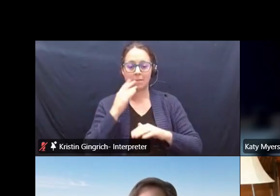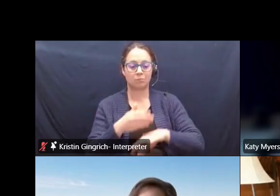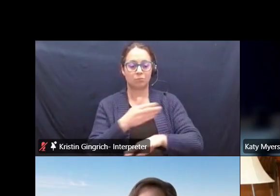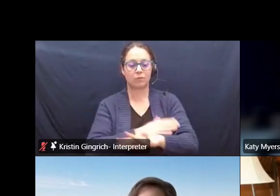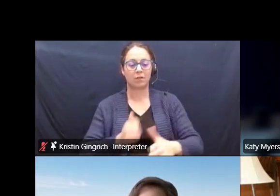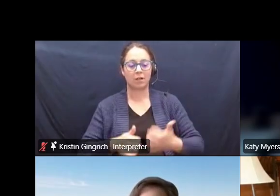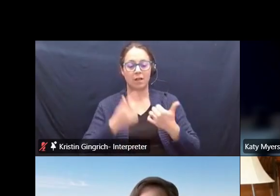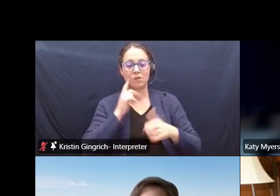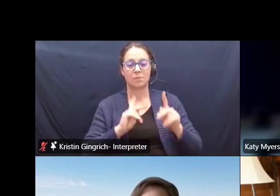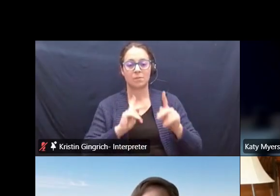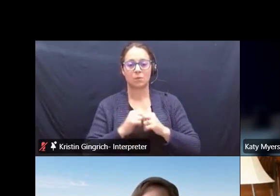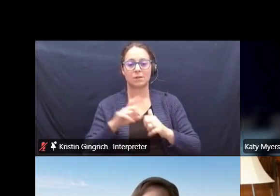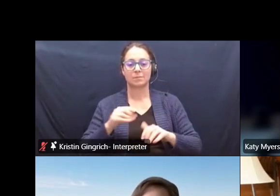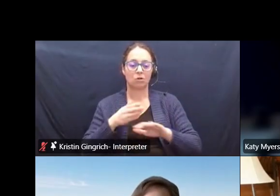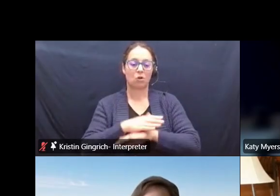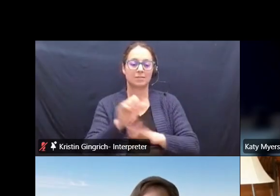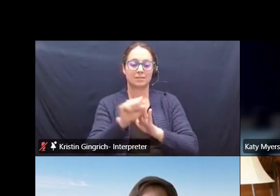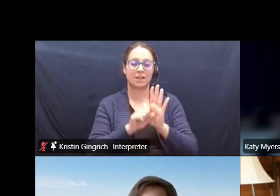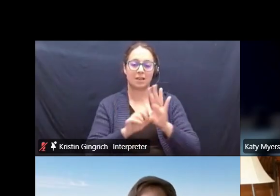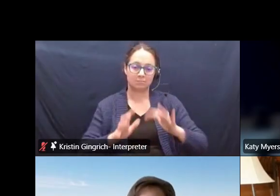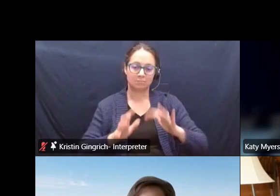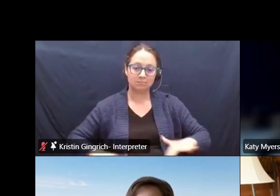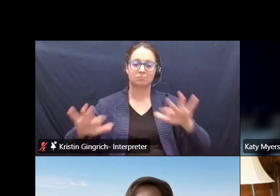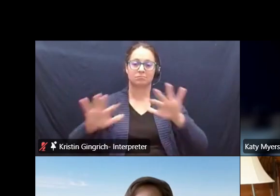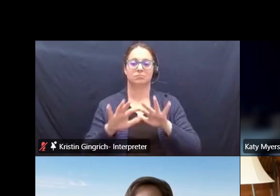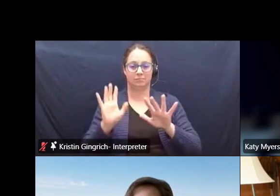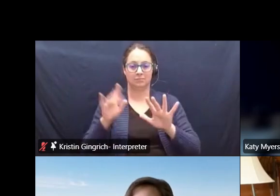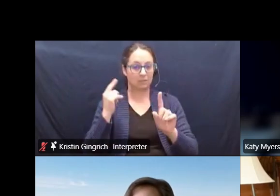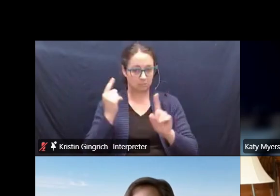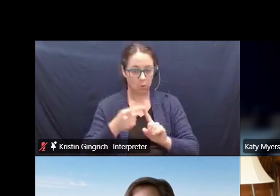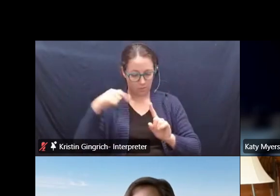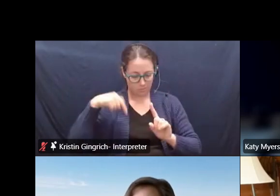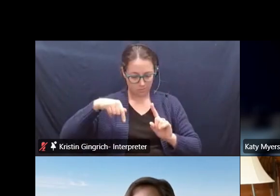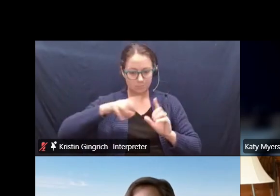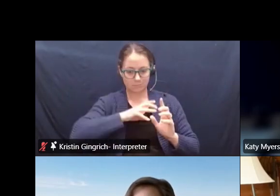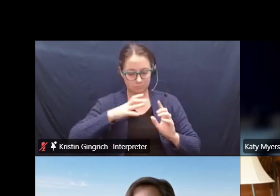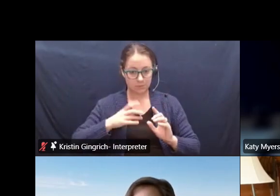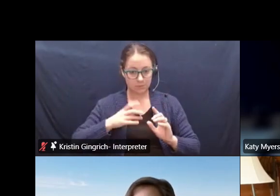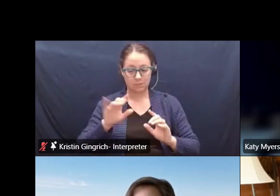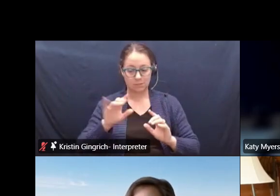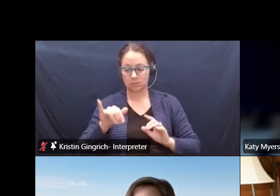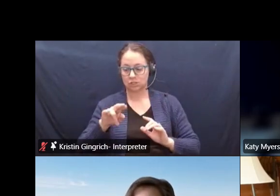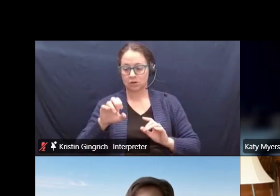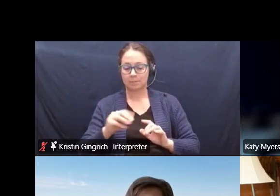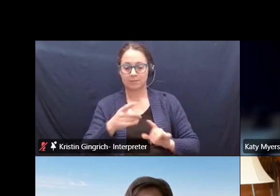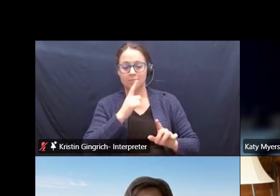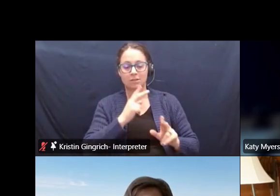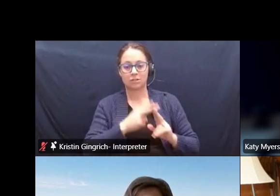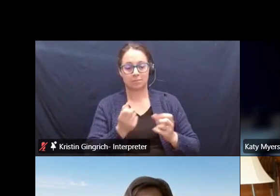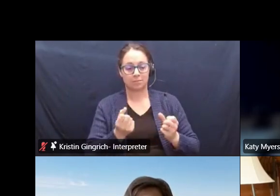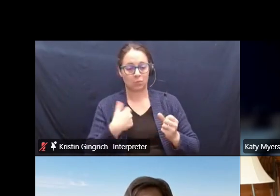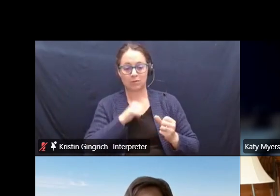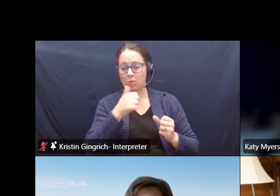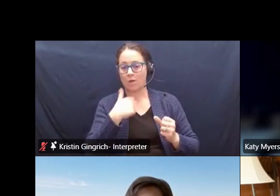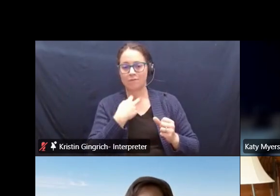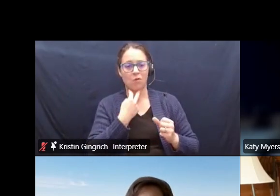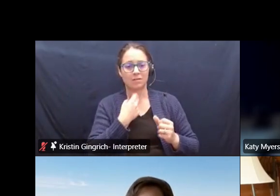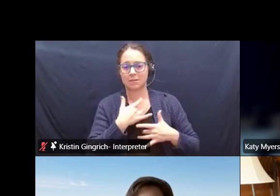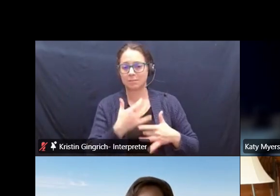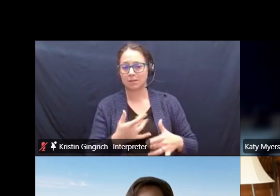disabilities across the state. And like Jerem had said, a lot of it is we don't have a voice usually, and this is